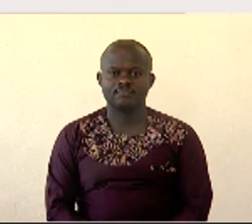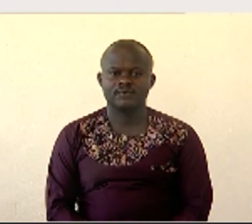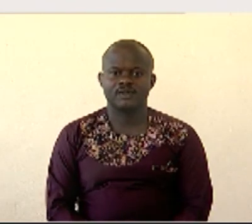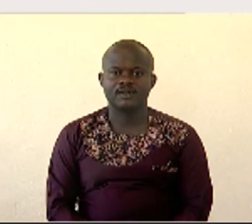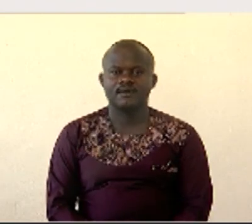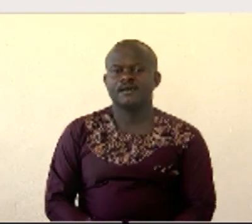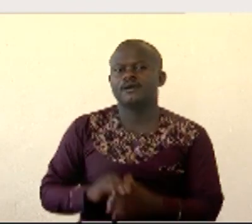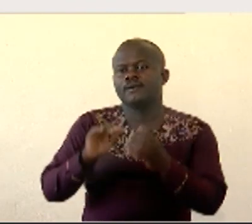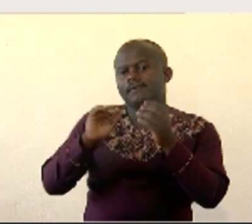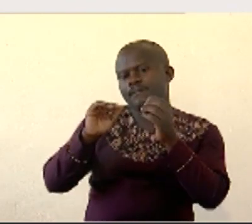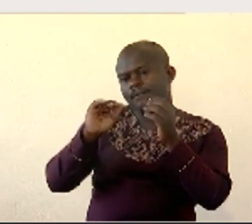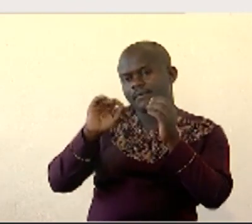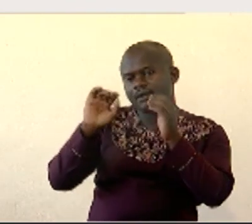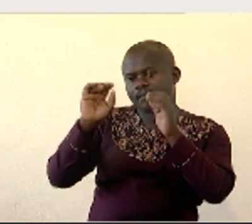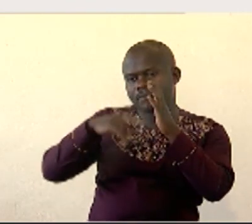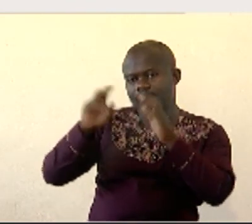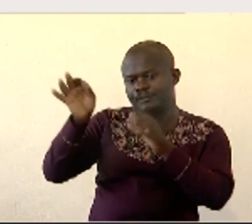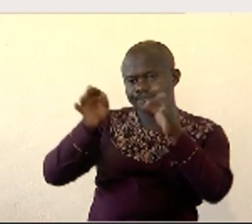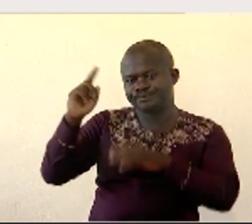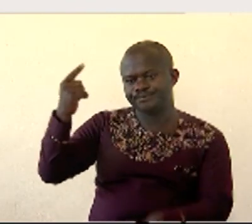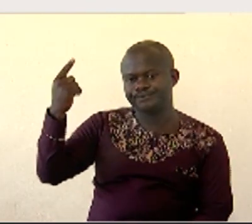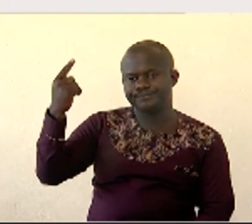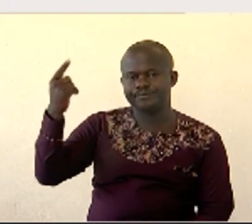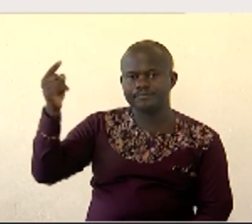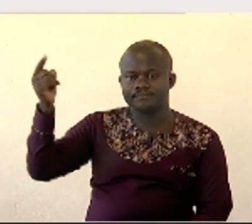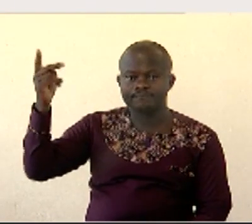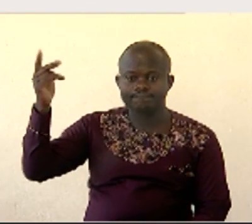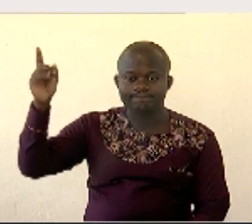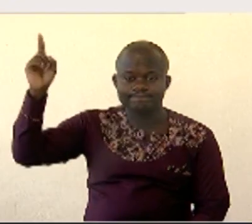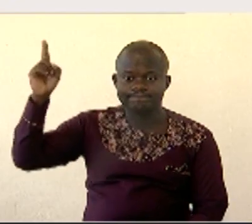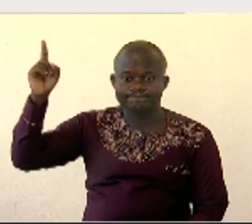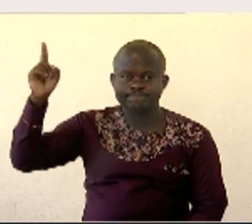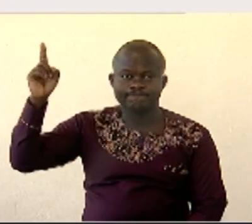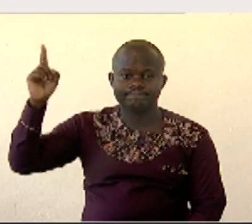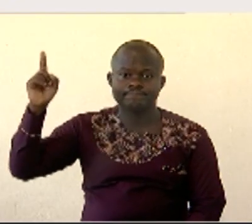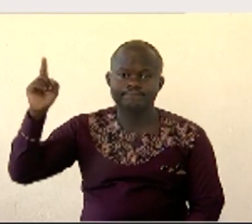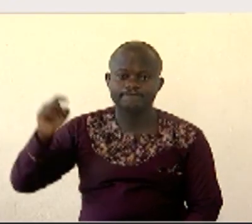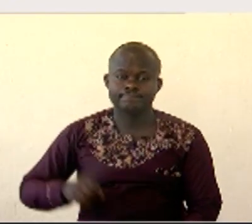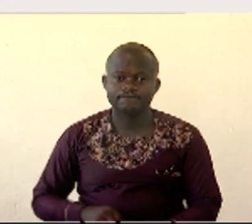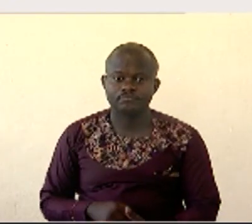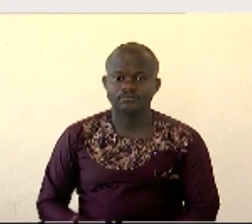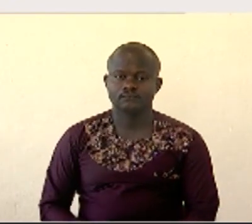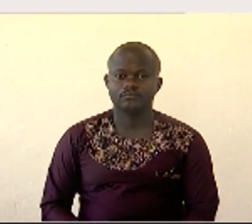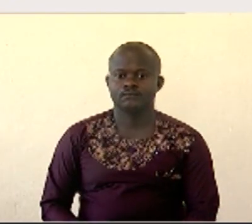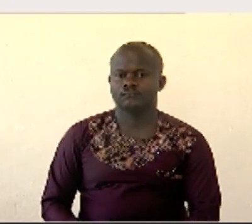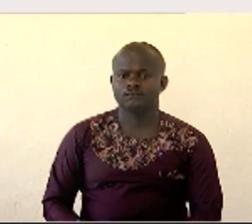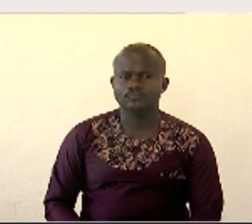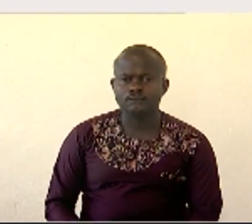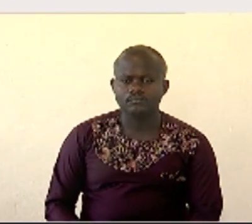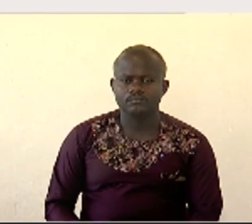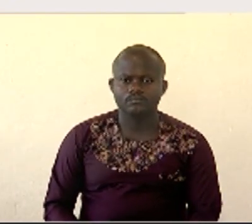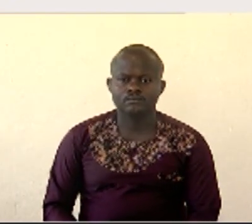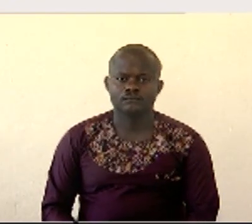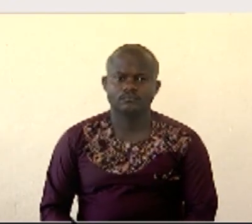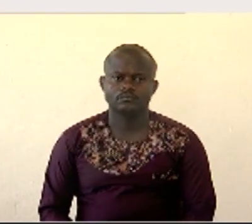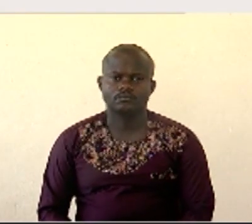So between point A and point B, the rate of photosynthesis is affected by the amount of sunlight, as you are seeing